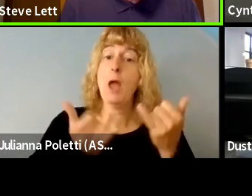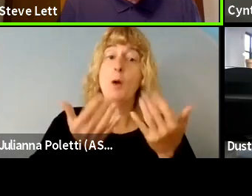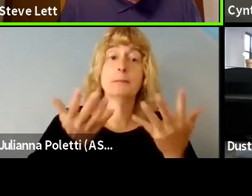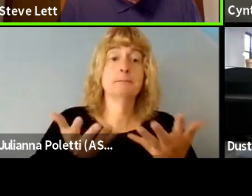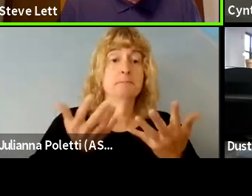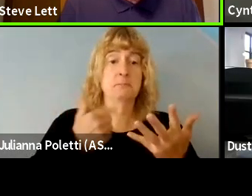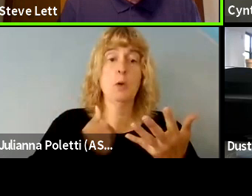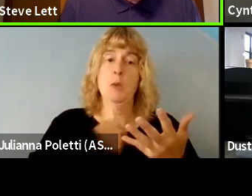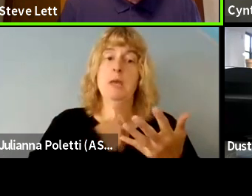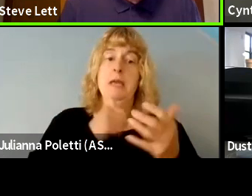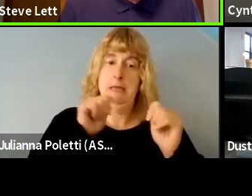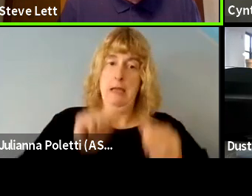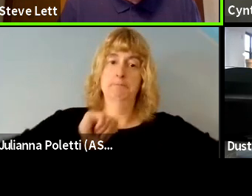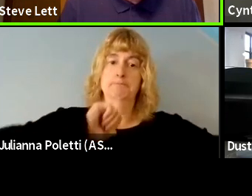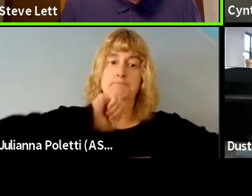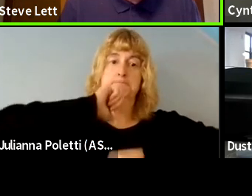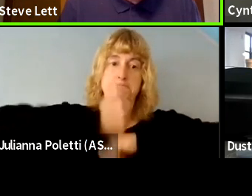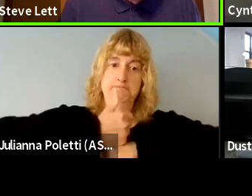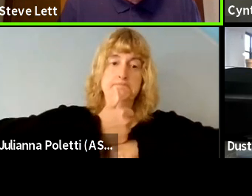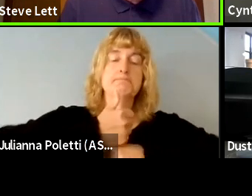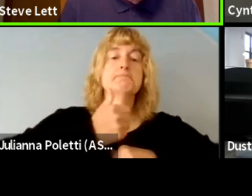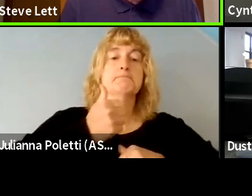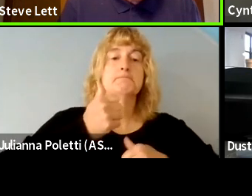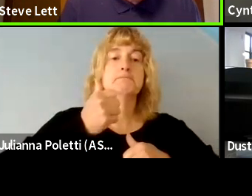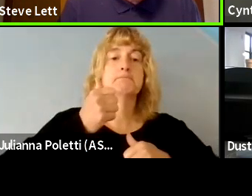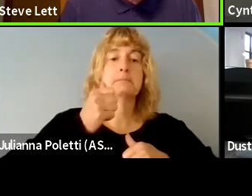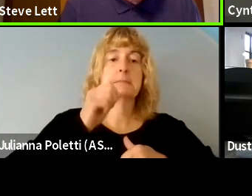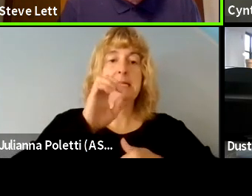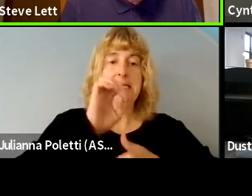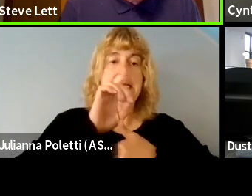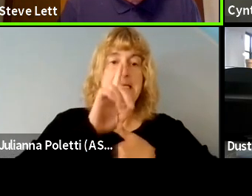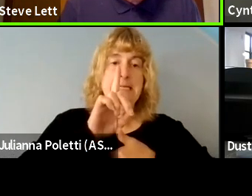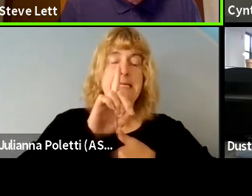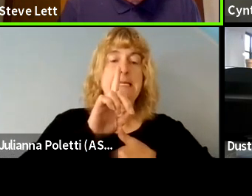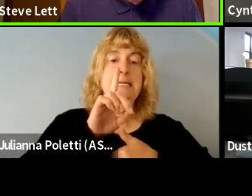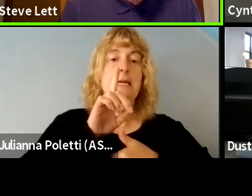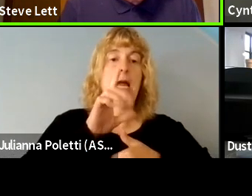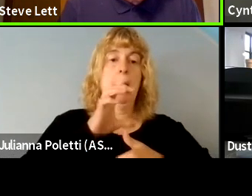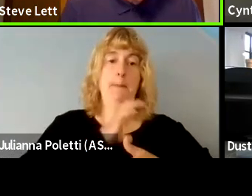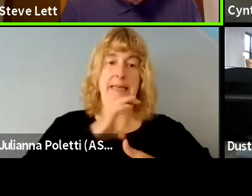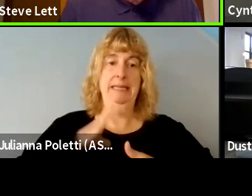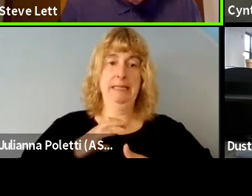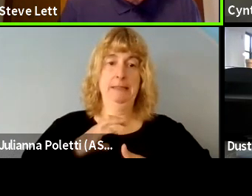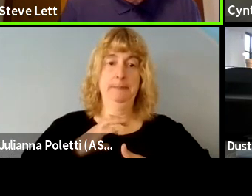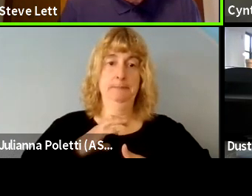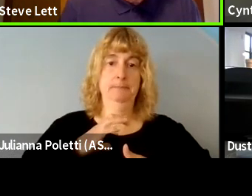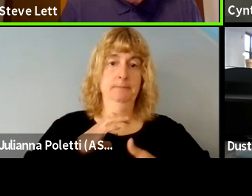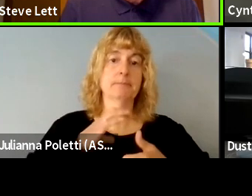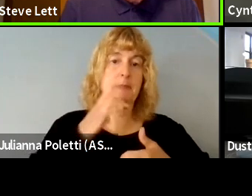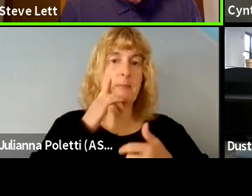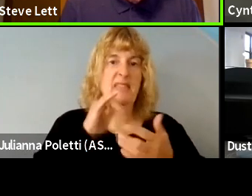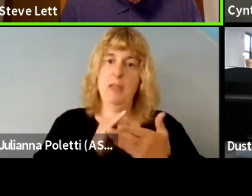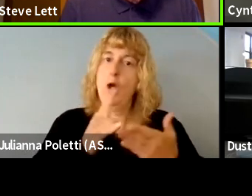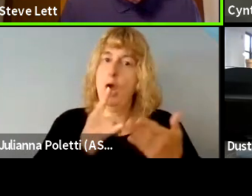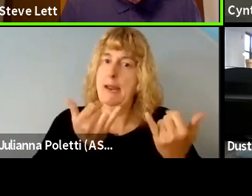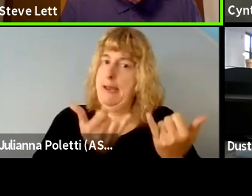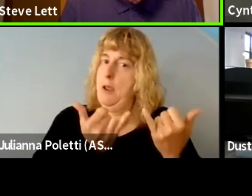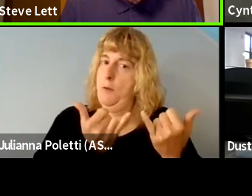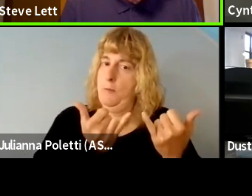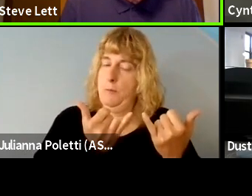we can form the executive director committee because that's all that's out there right now.